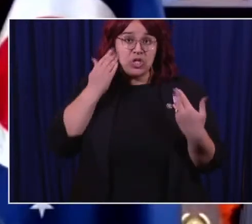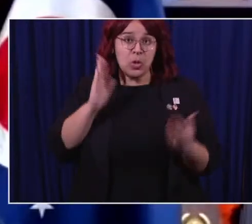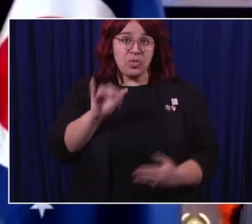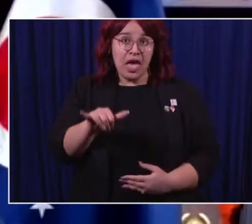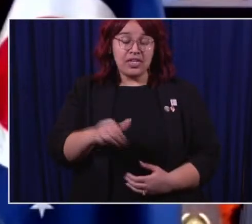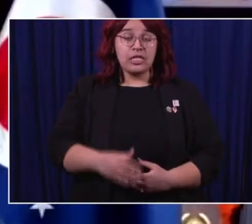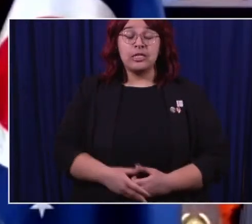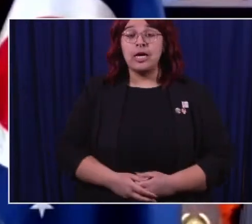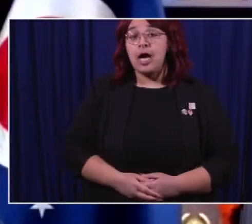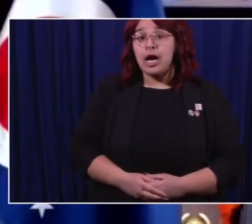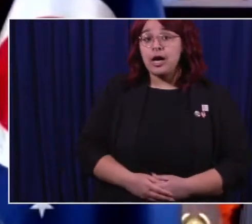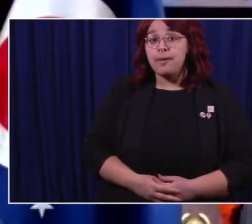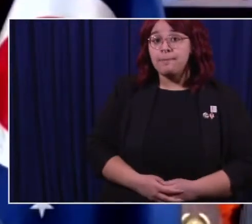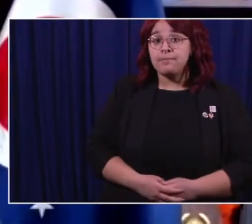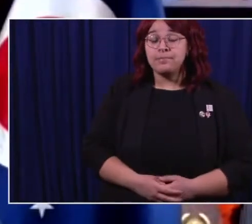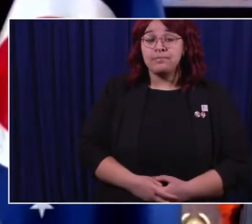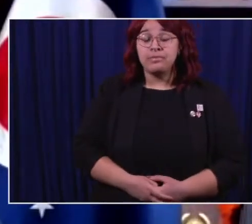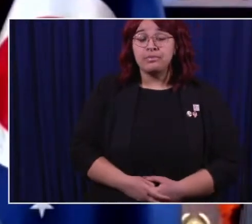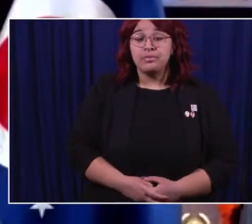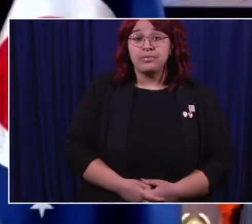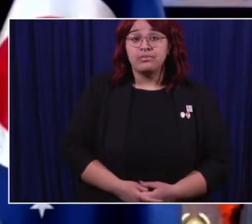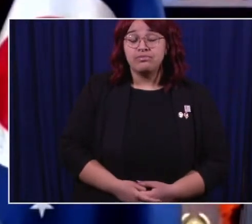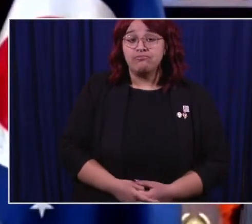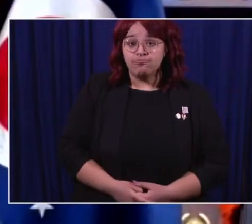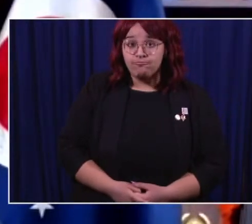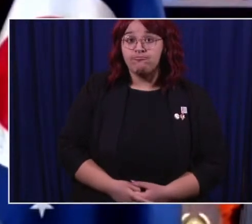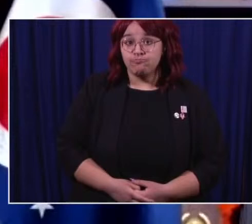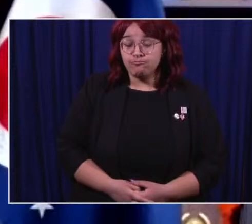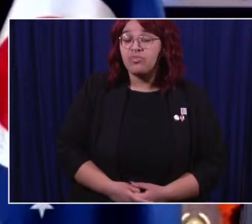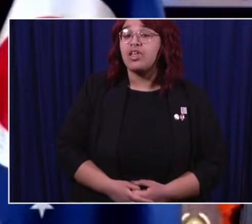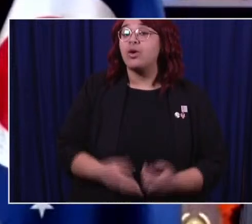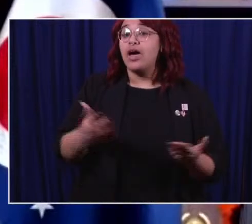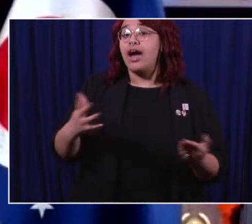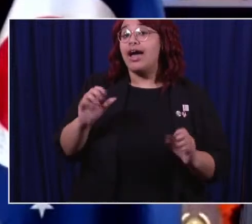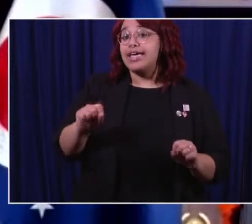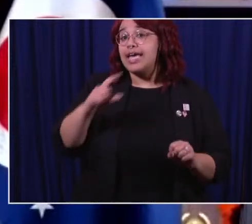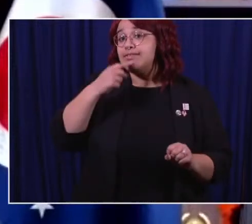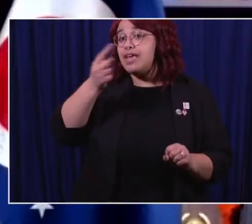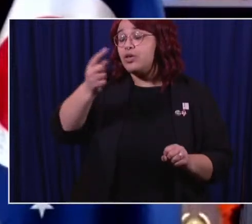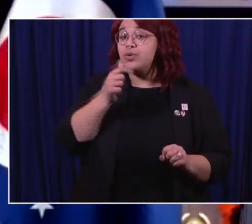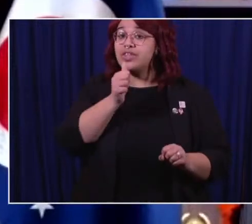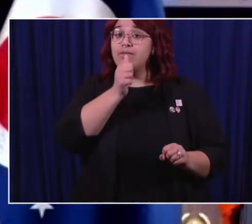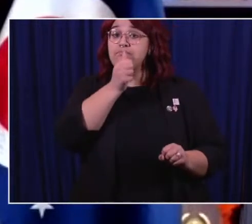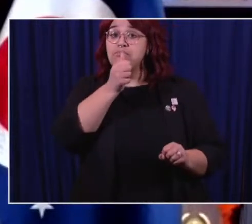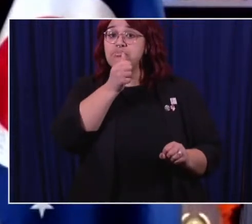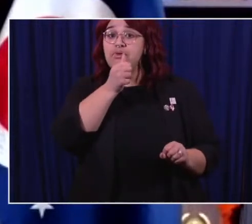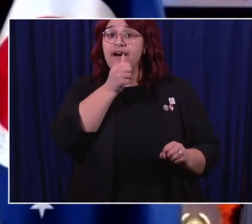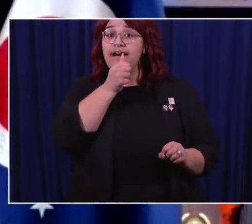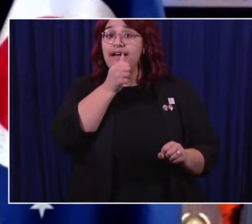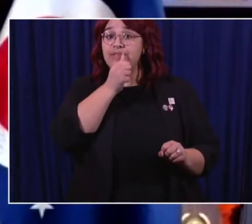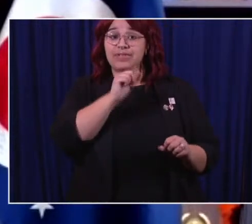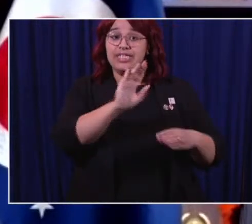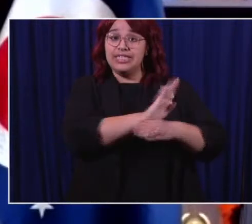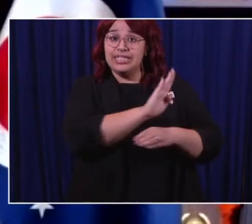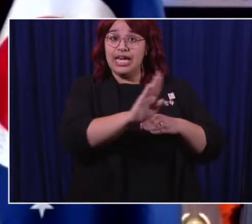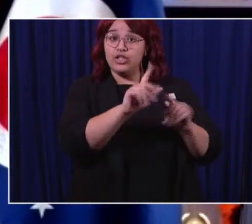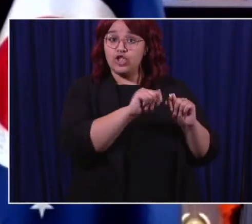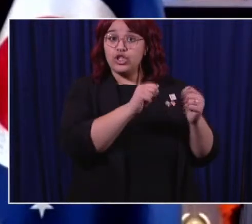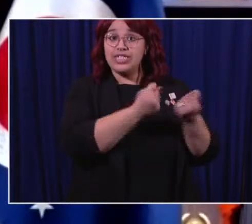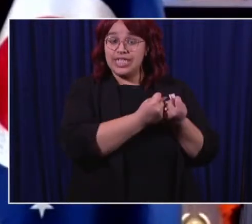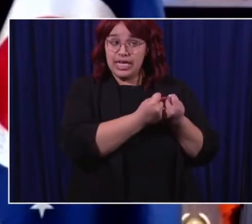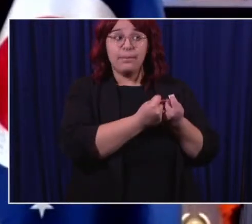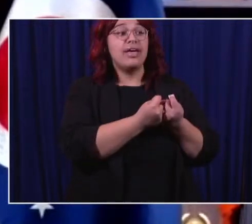that the team, the private sector team that the governor had appointed, is working